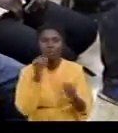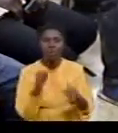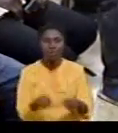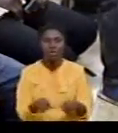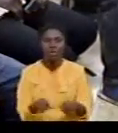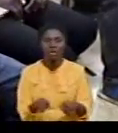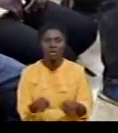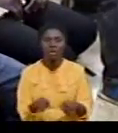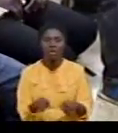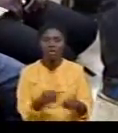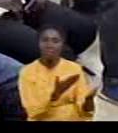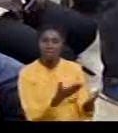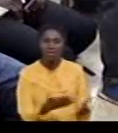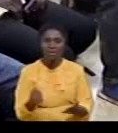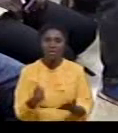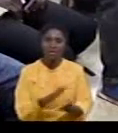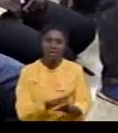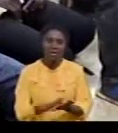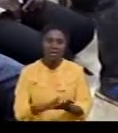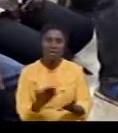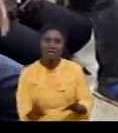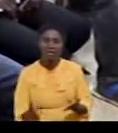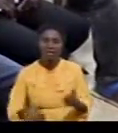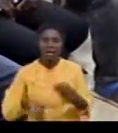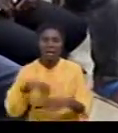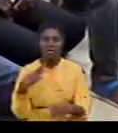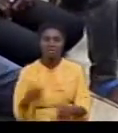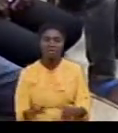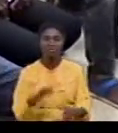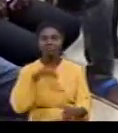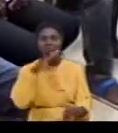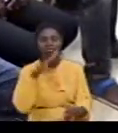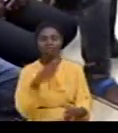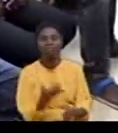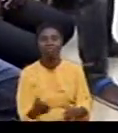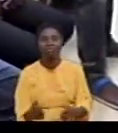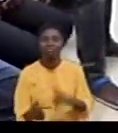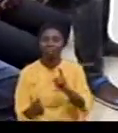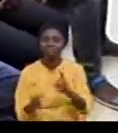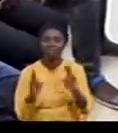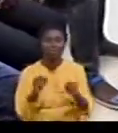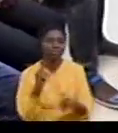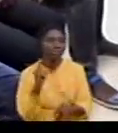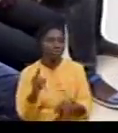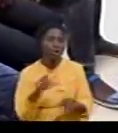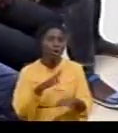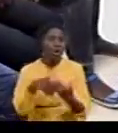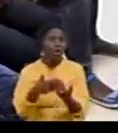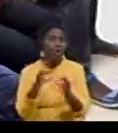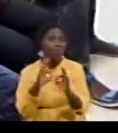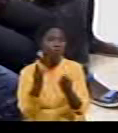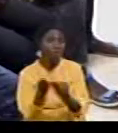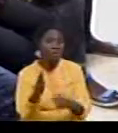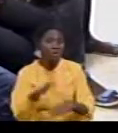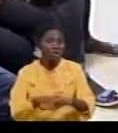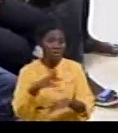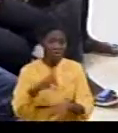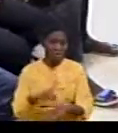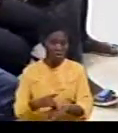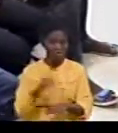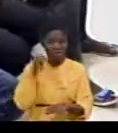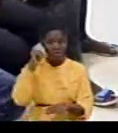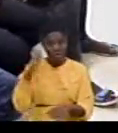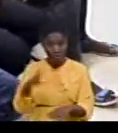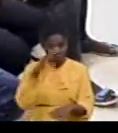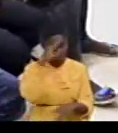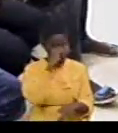an unclean? No one. You see, all the families on earth, all the men, all the women on